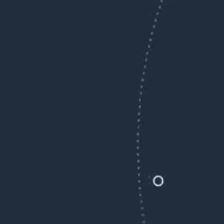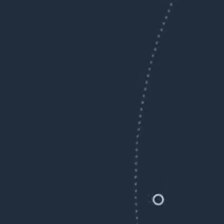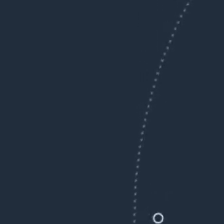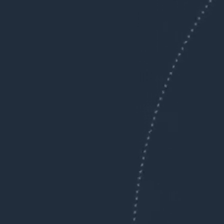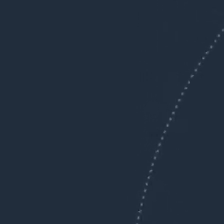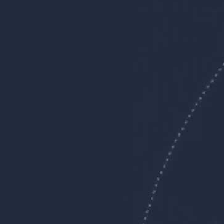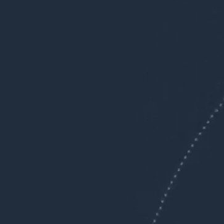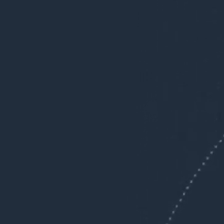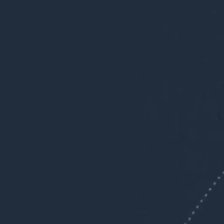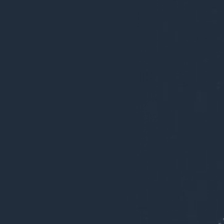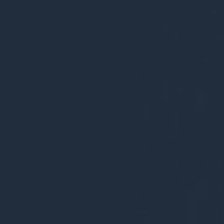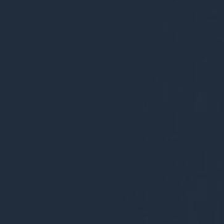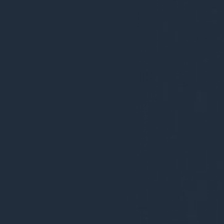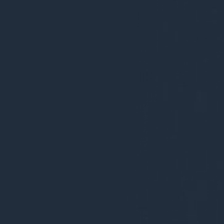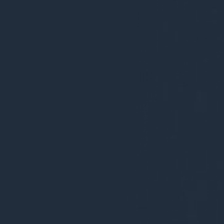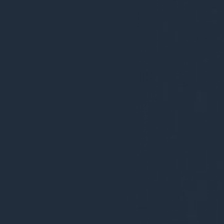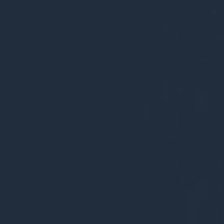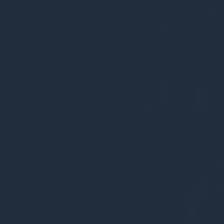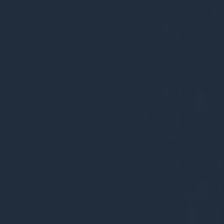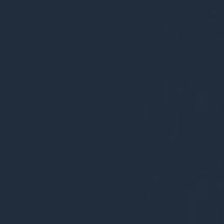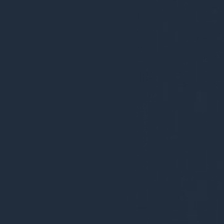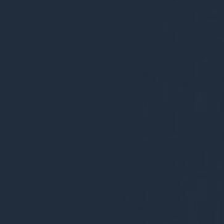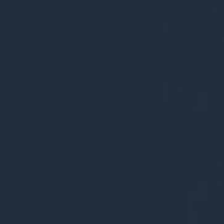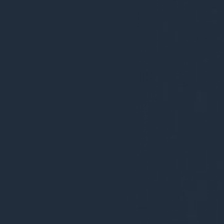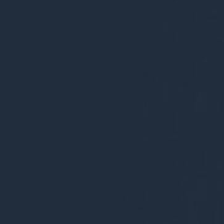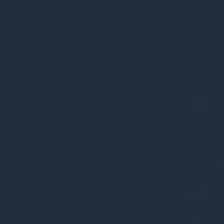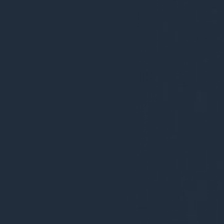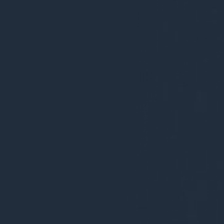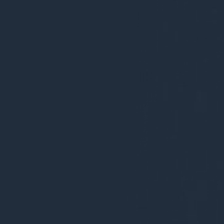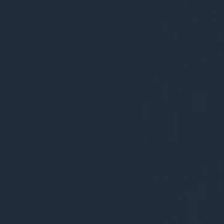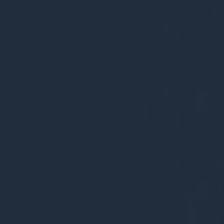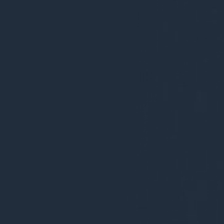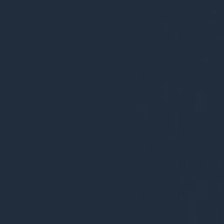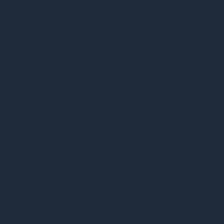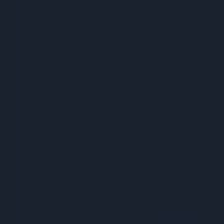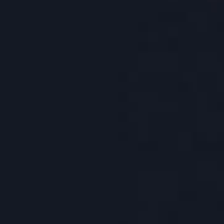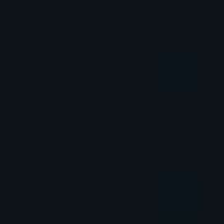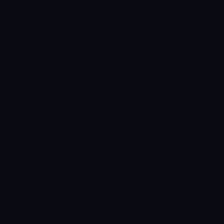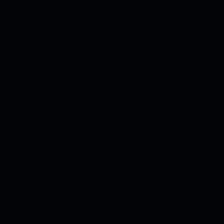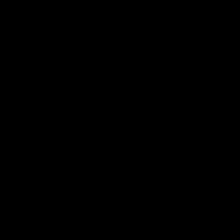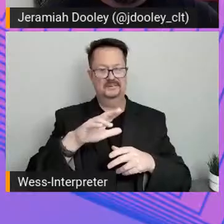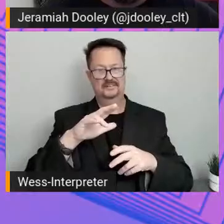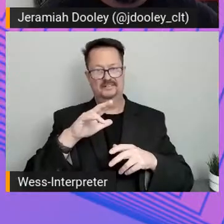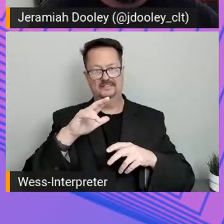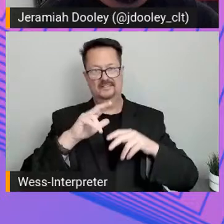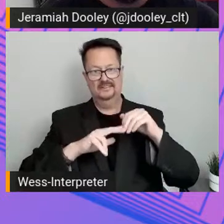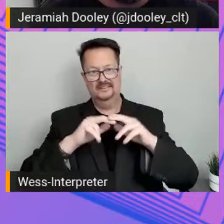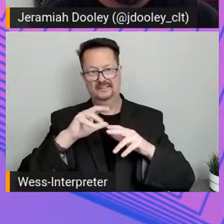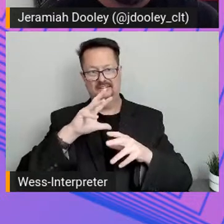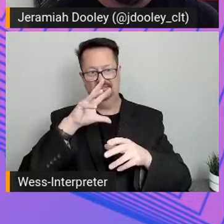Build with confidence and optimize your container infrastructure today using BottleRocket.